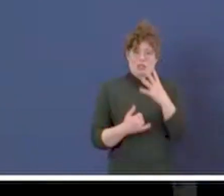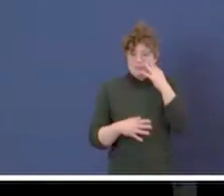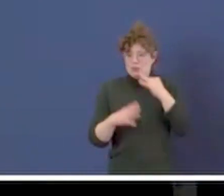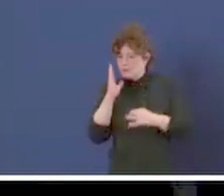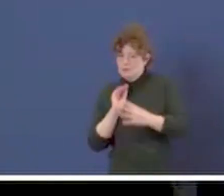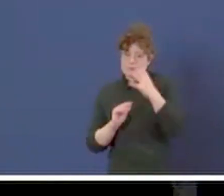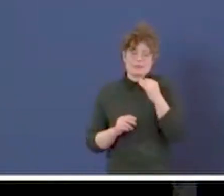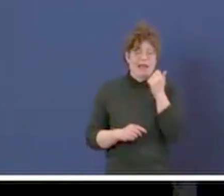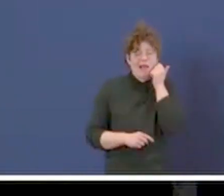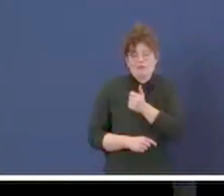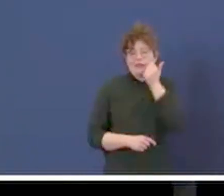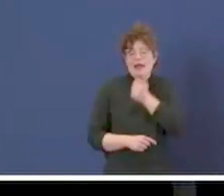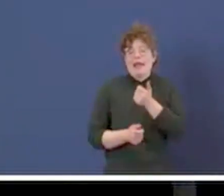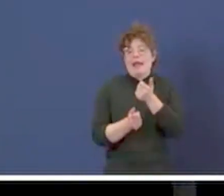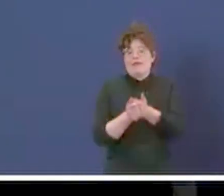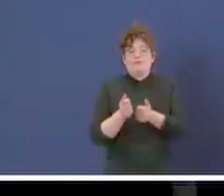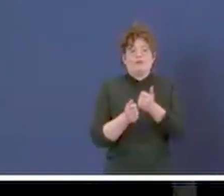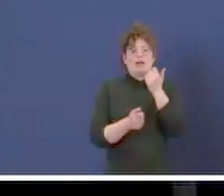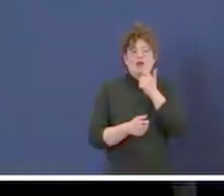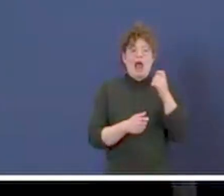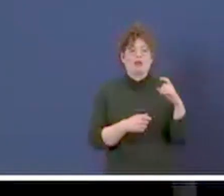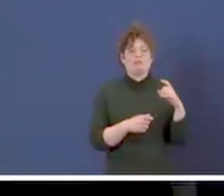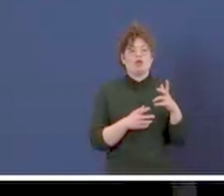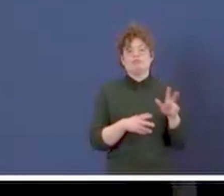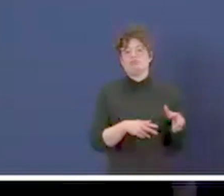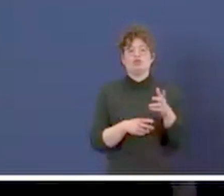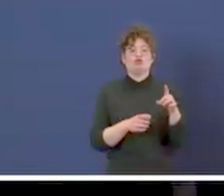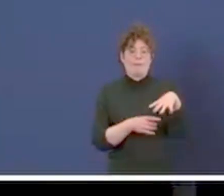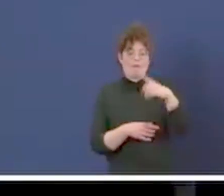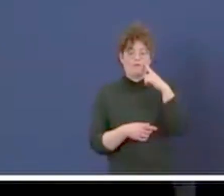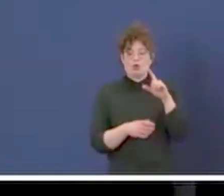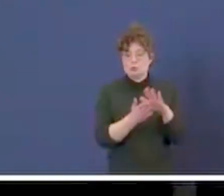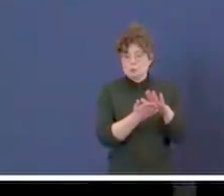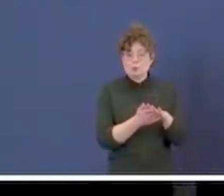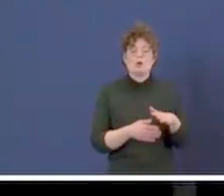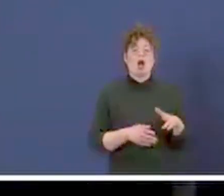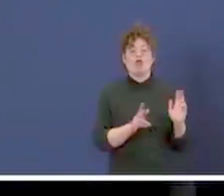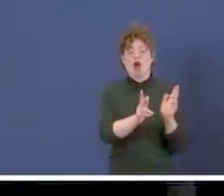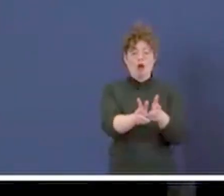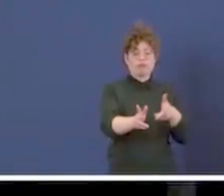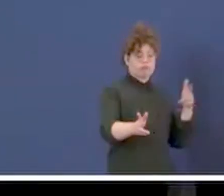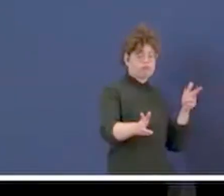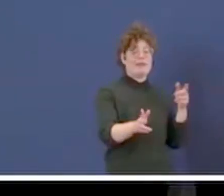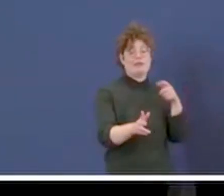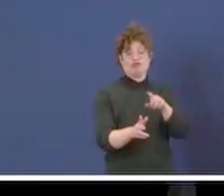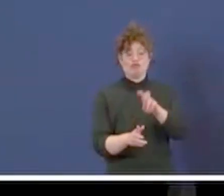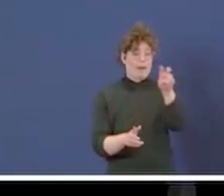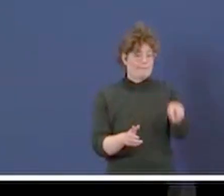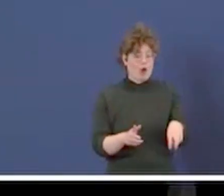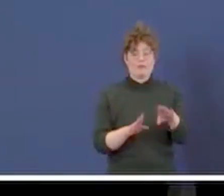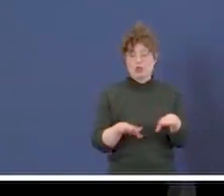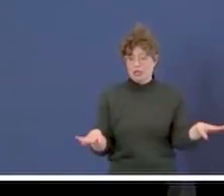day. I mean, every single day at drop off, we've got car after car after car who they're dropping off